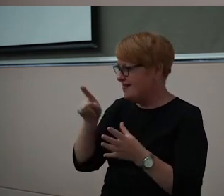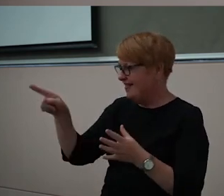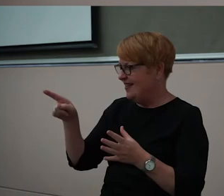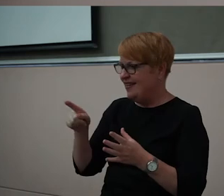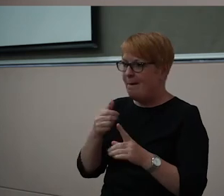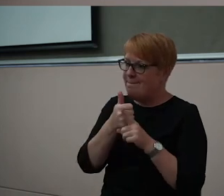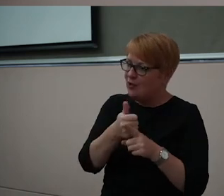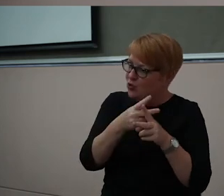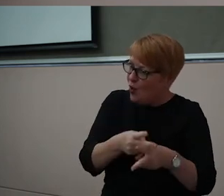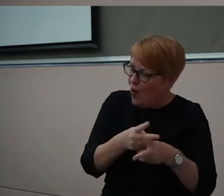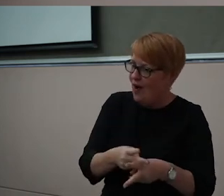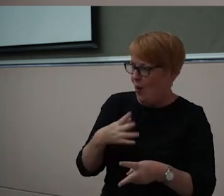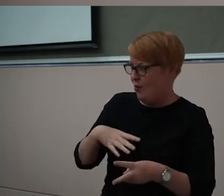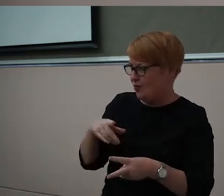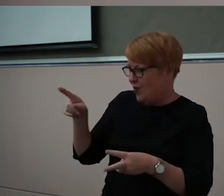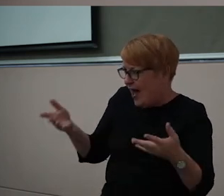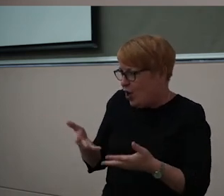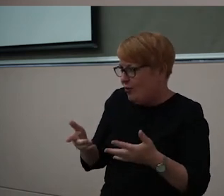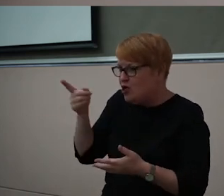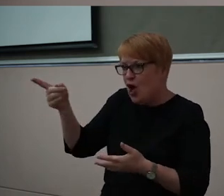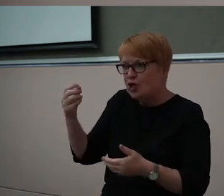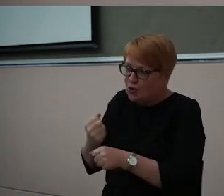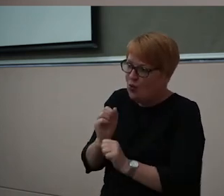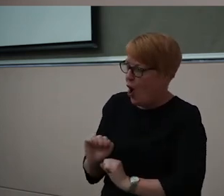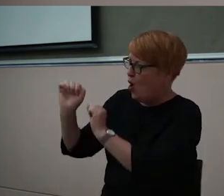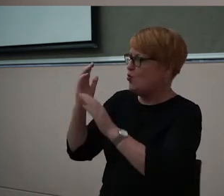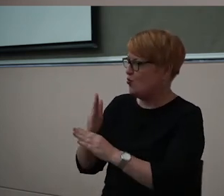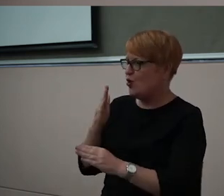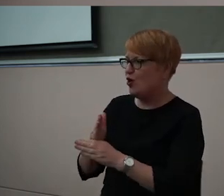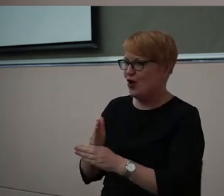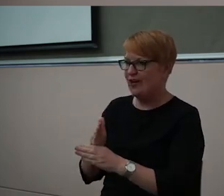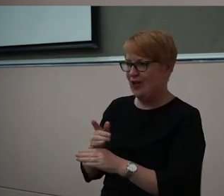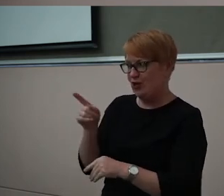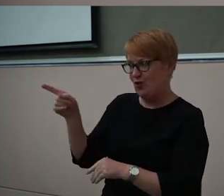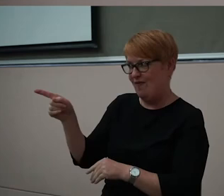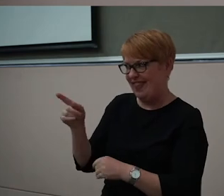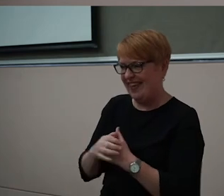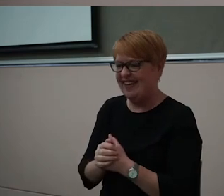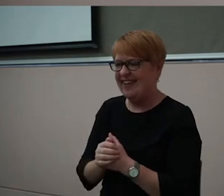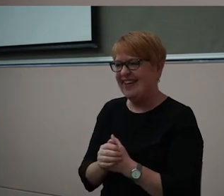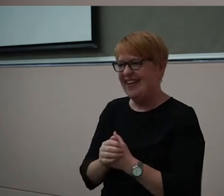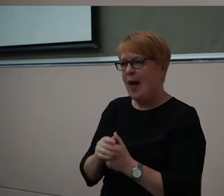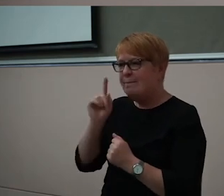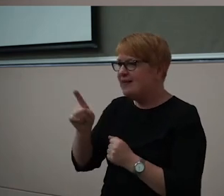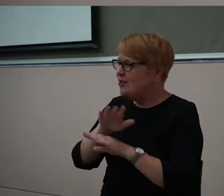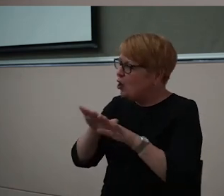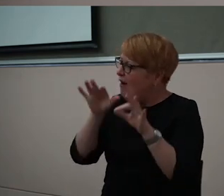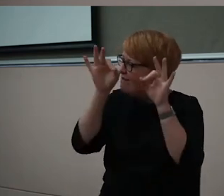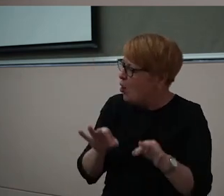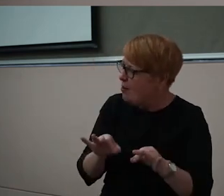now that it's kind of like gotten quiet, they're realising that need